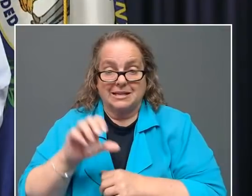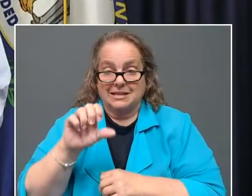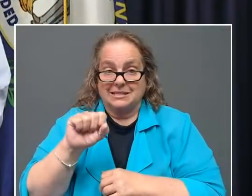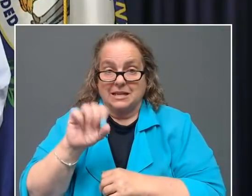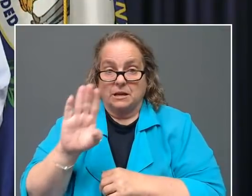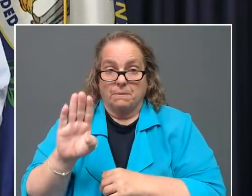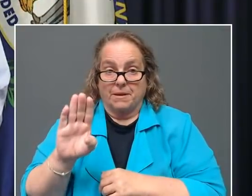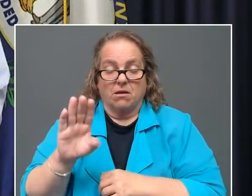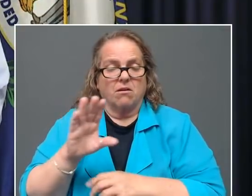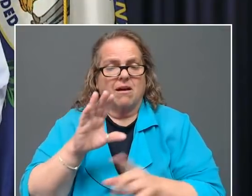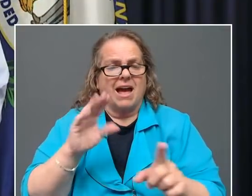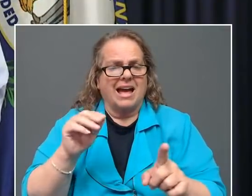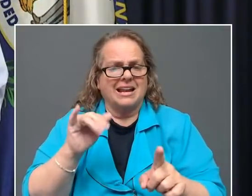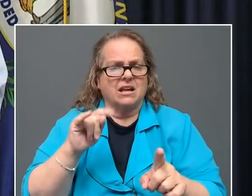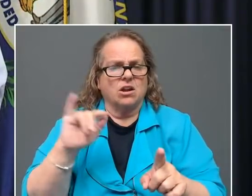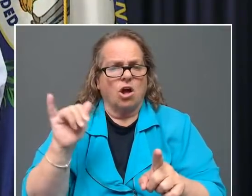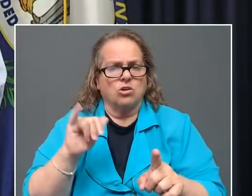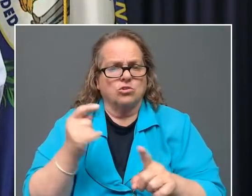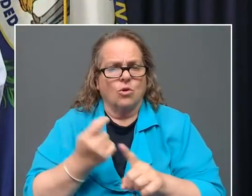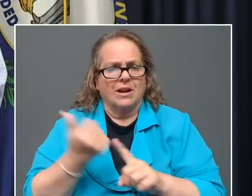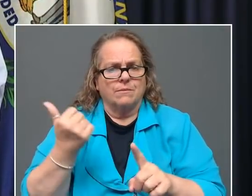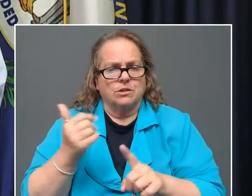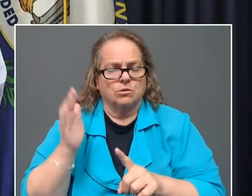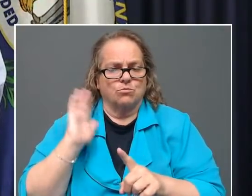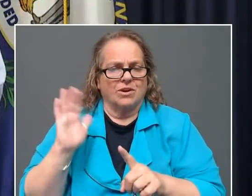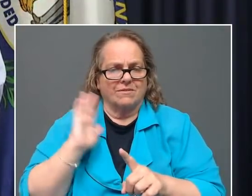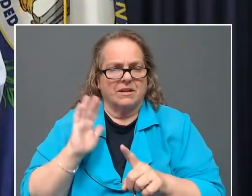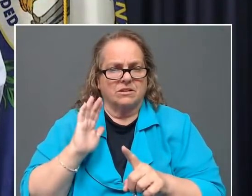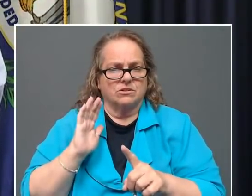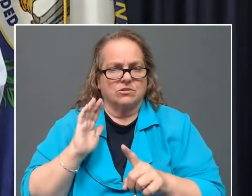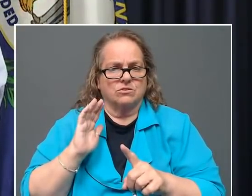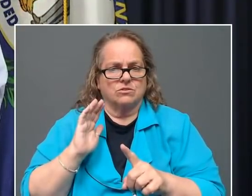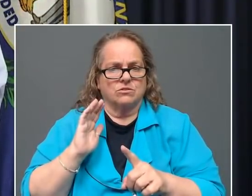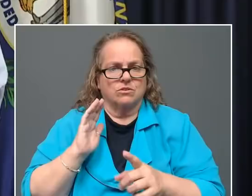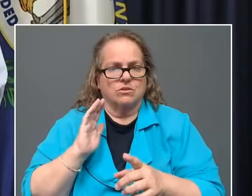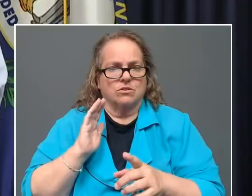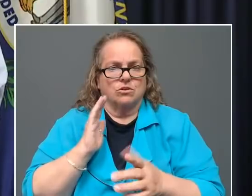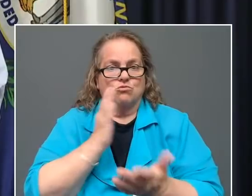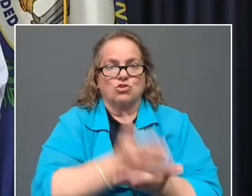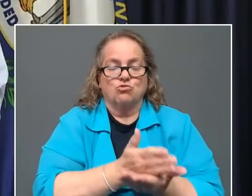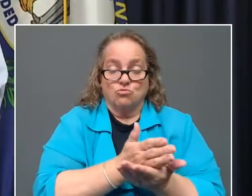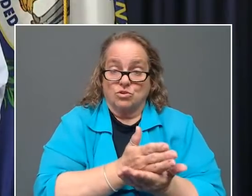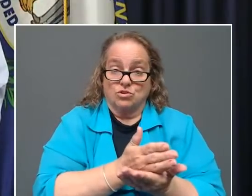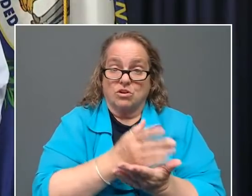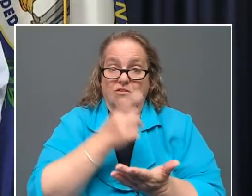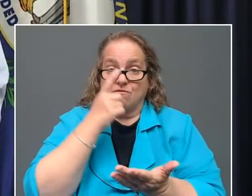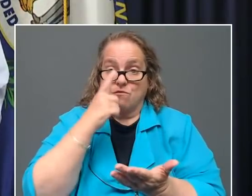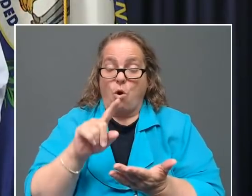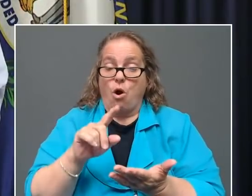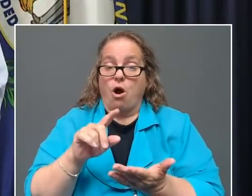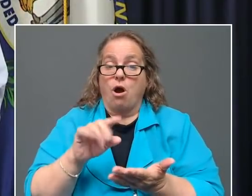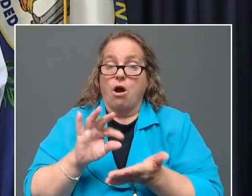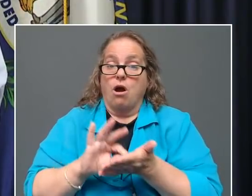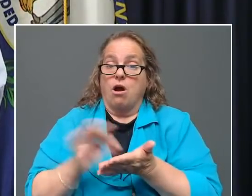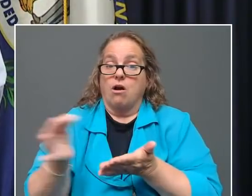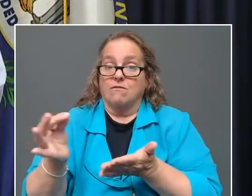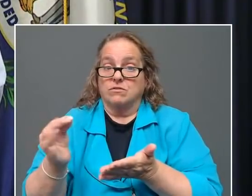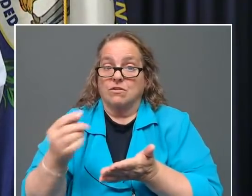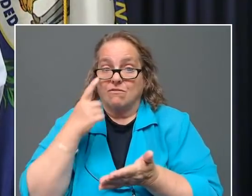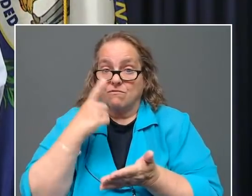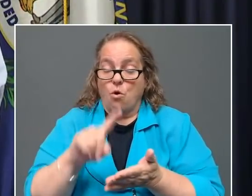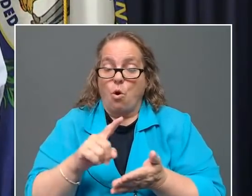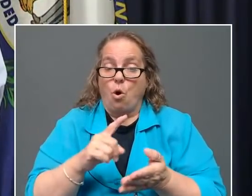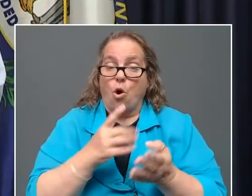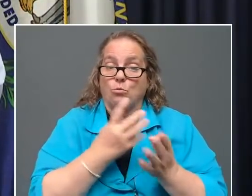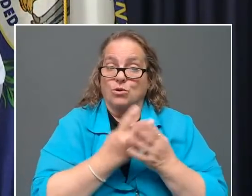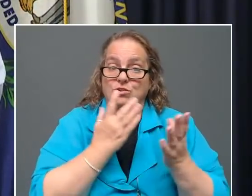also eliminates the previous restriction on SNAP benefits for felons. Again, that's making sure that people don't go hungry. I wish we hadn't done